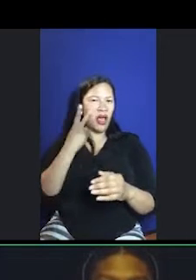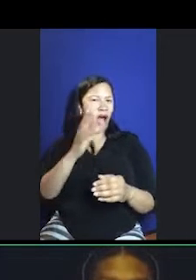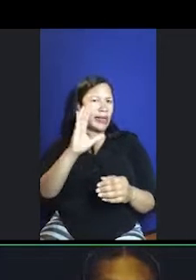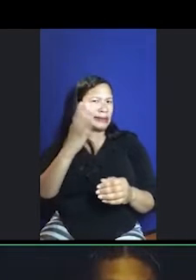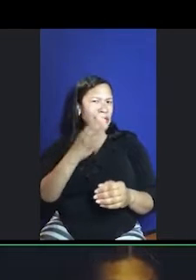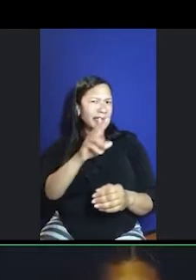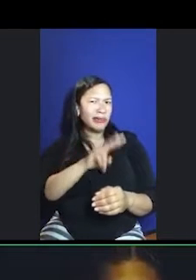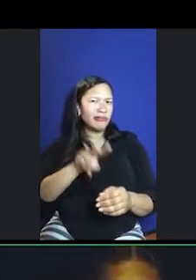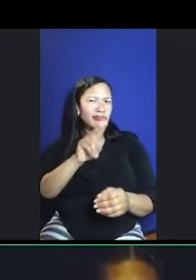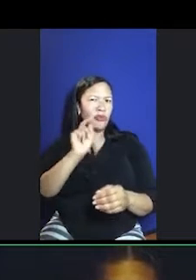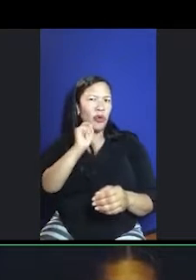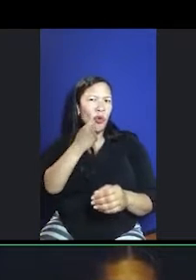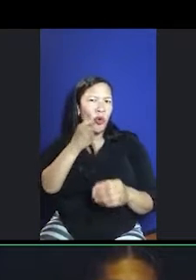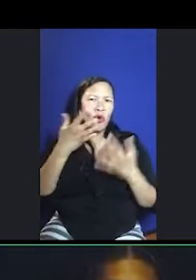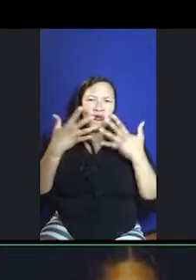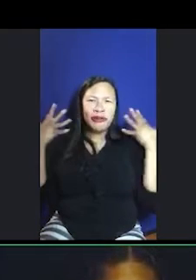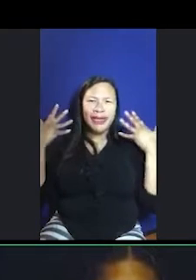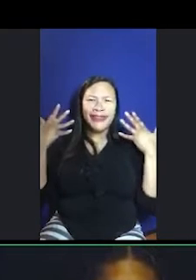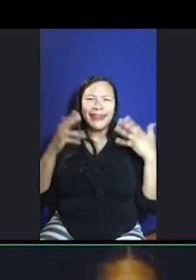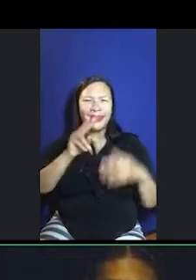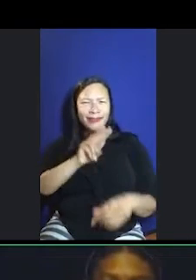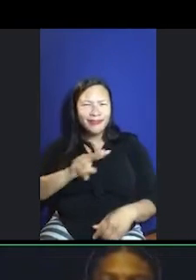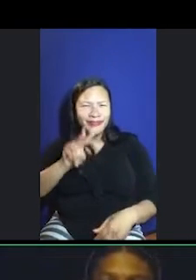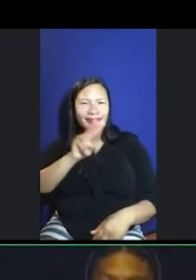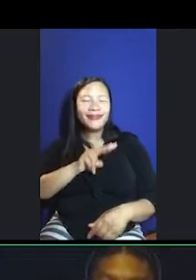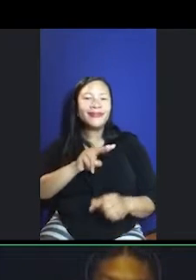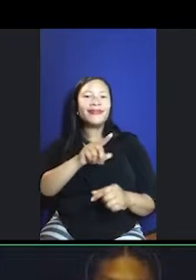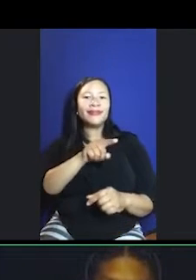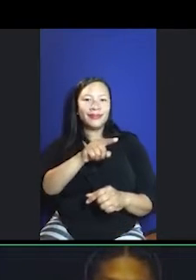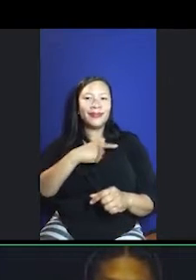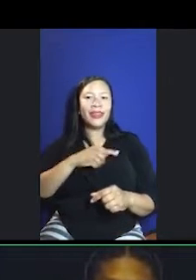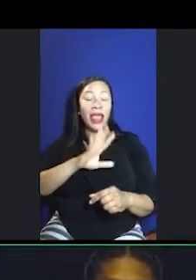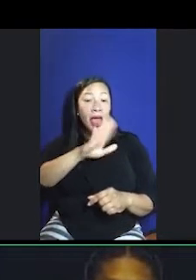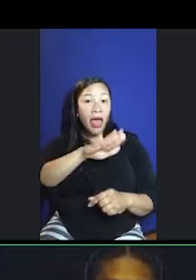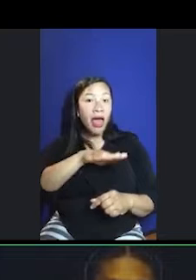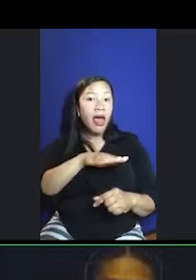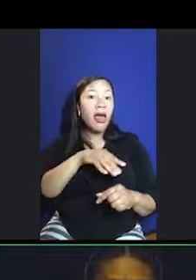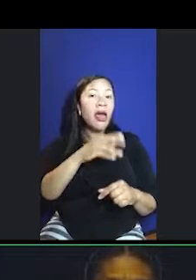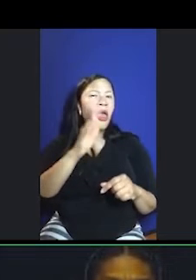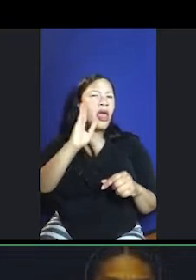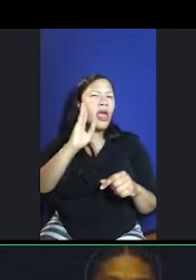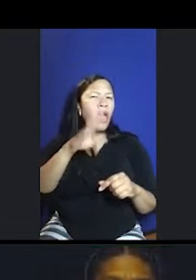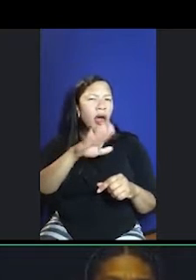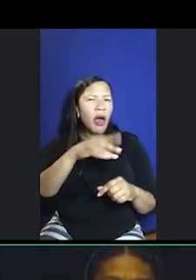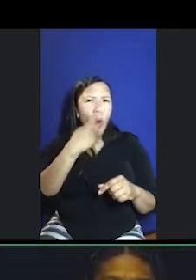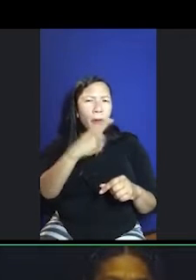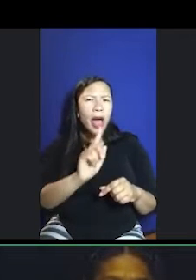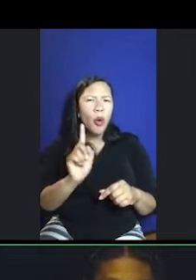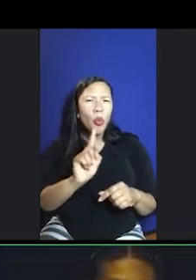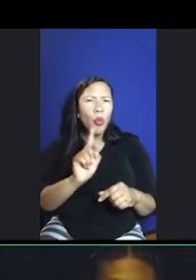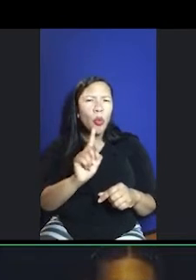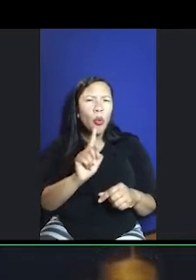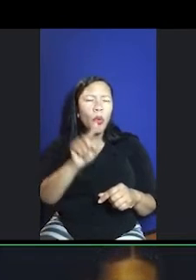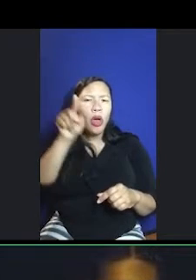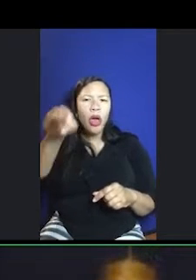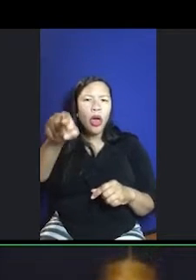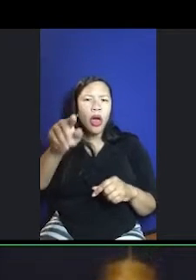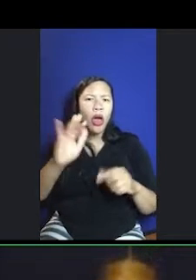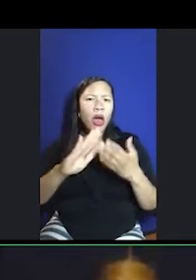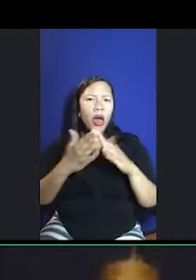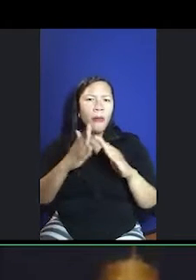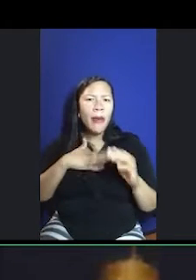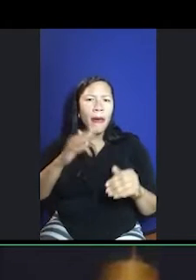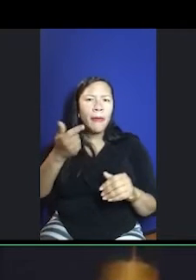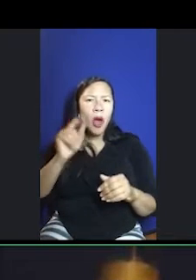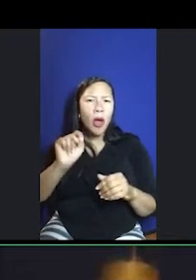cool, kind of friendly, I was like, hey, can you point me in the direction of where my community was, my apartment